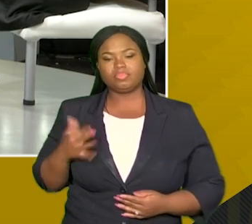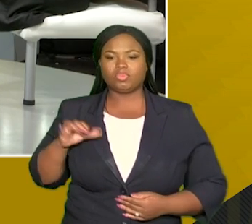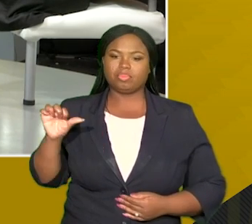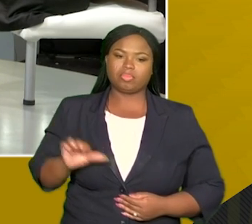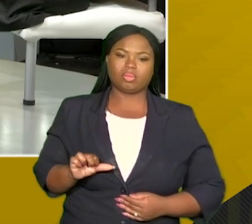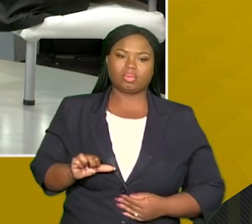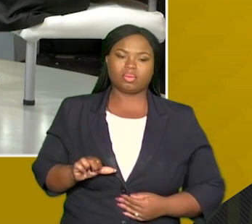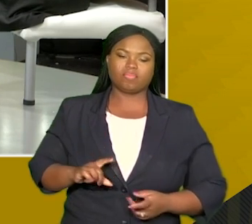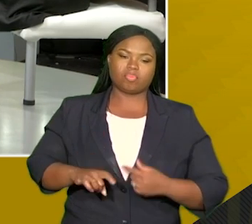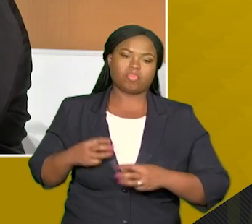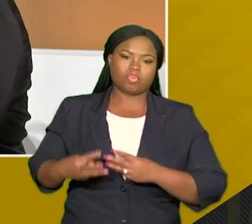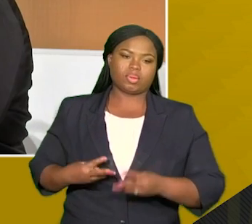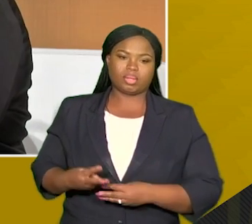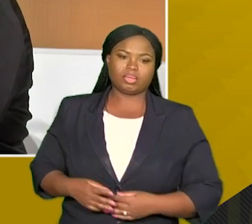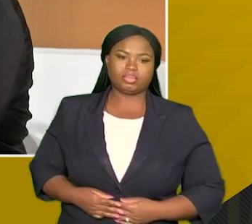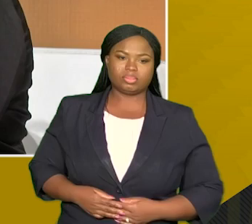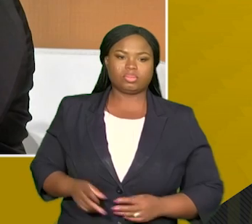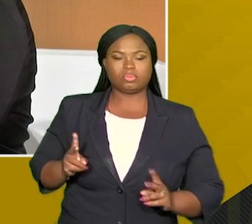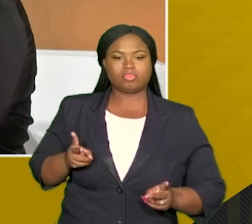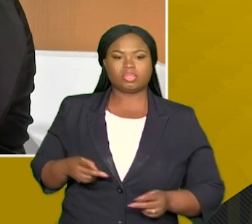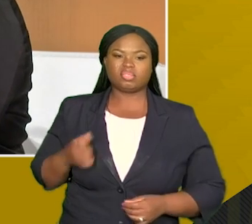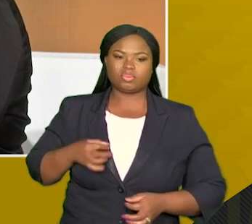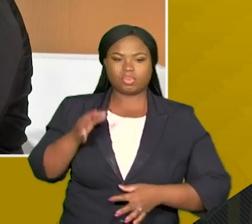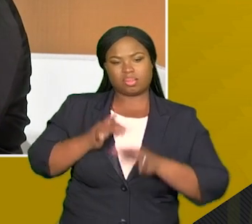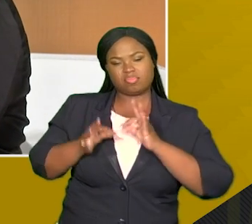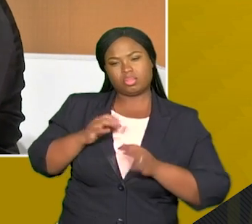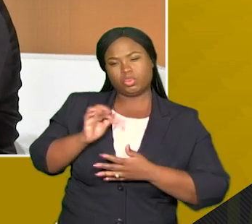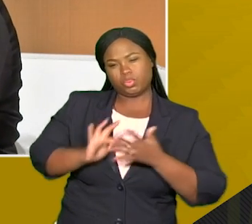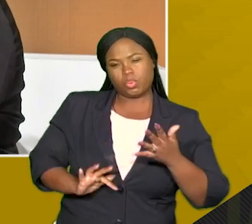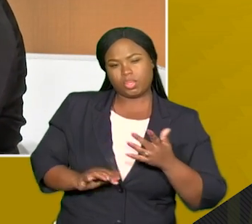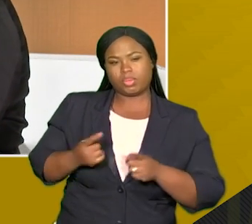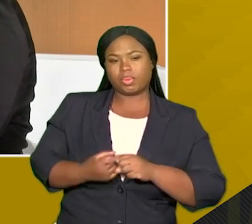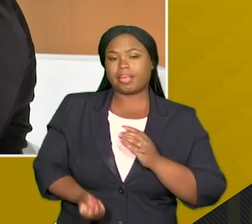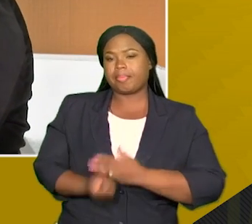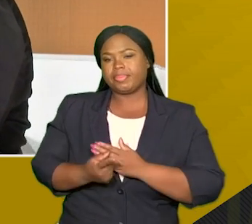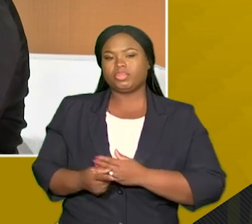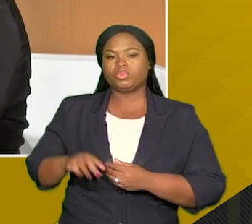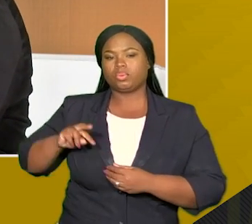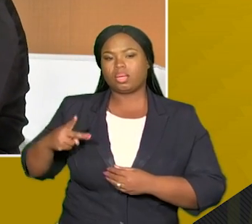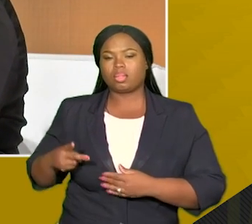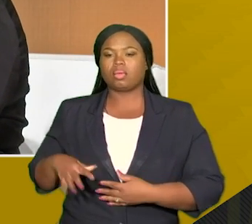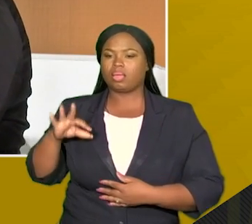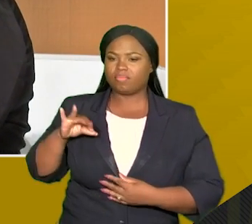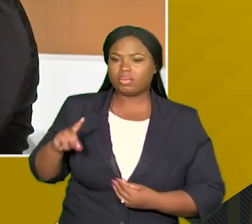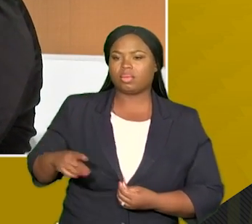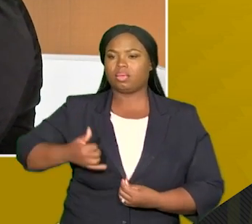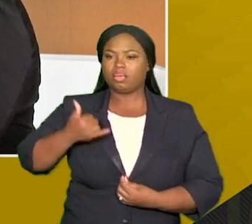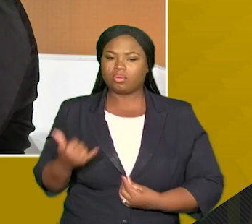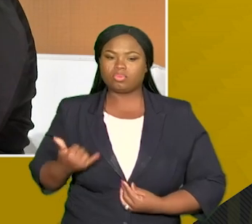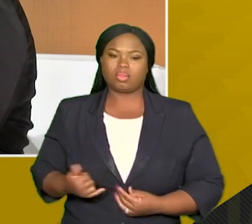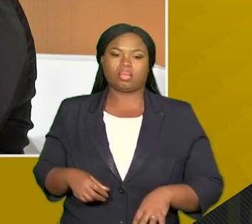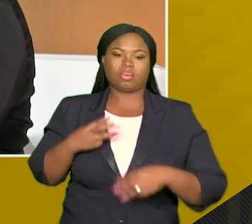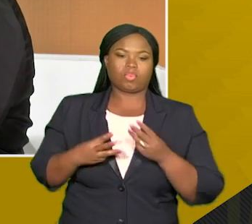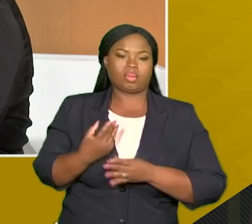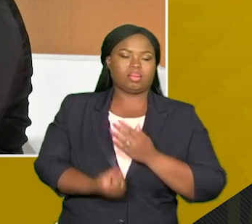back from work, ne, but dori ba chibuya and tells us the stories what happened to what happened to day at work,